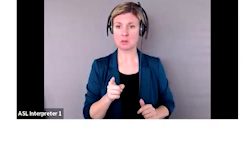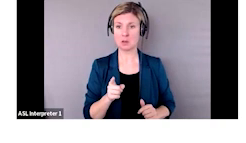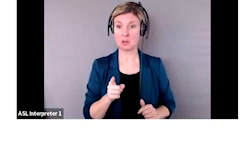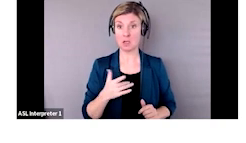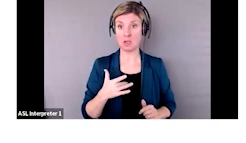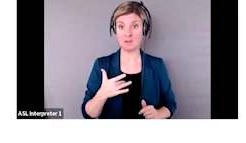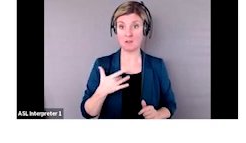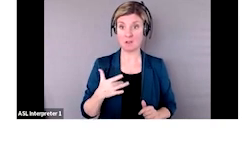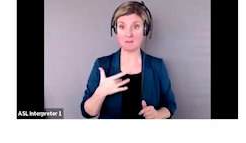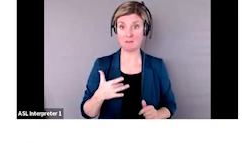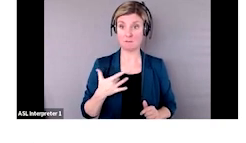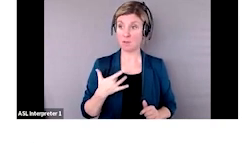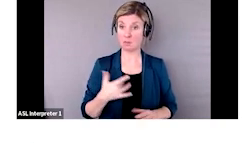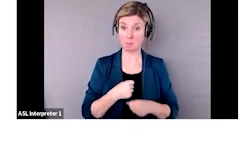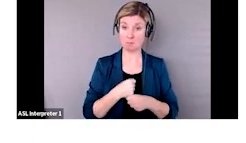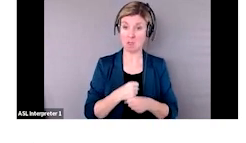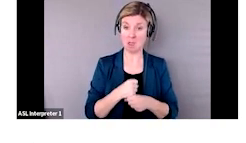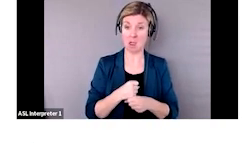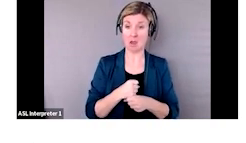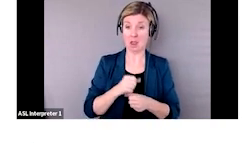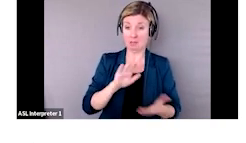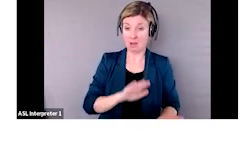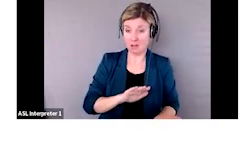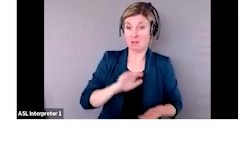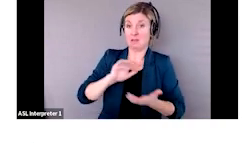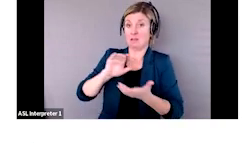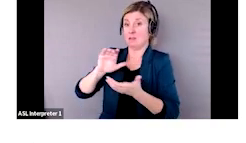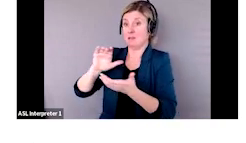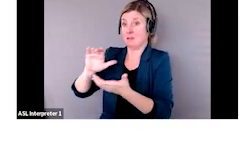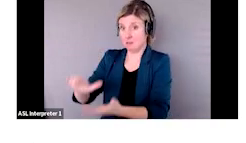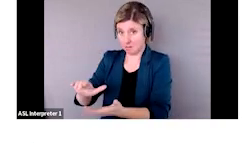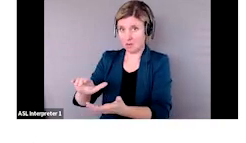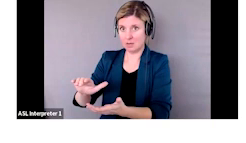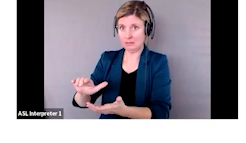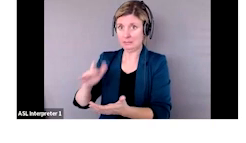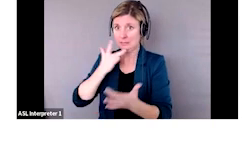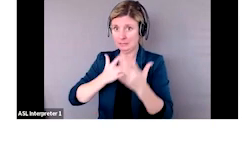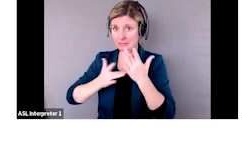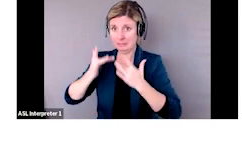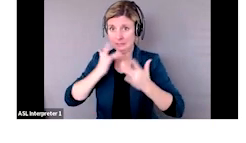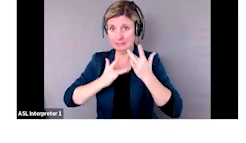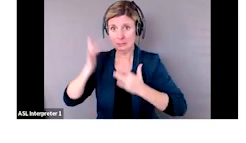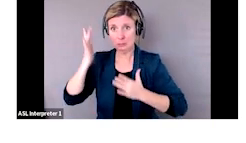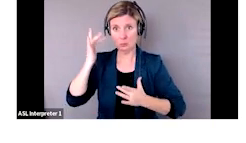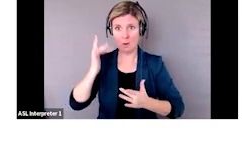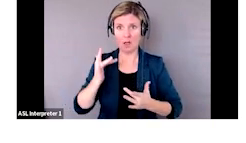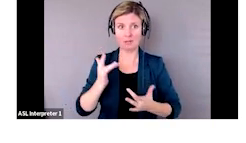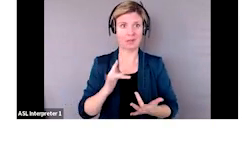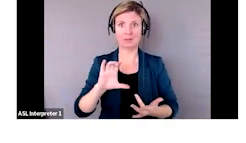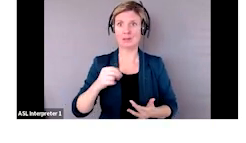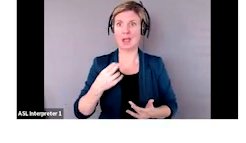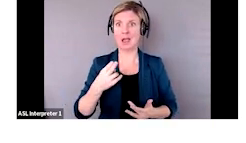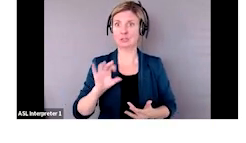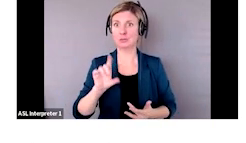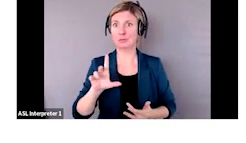enough inventory in stock due to cash flow. So they have a big order that comes in from Whole